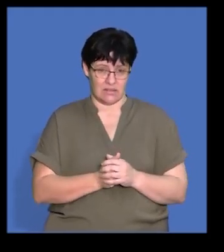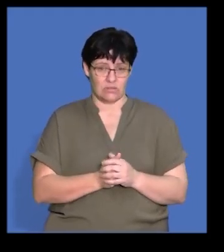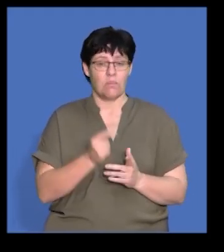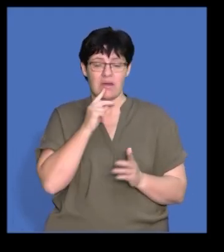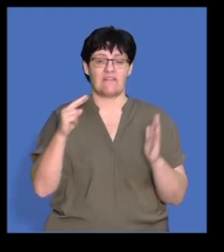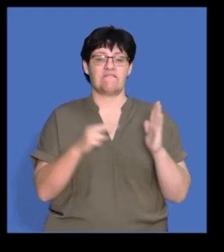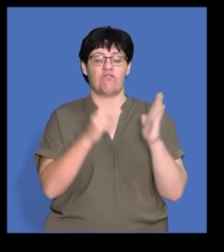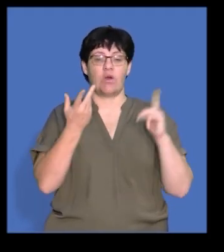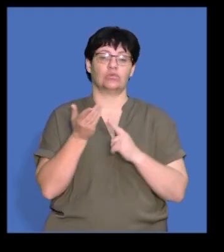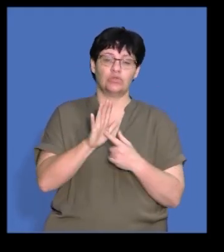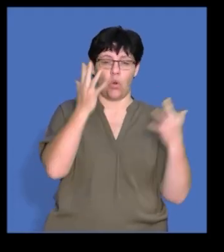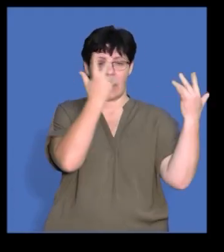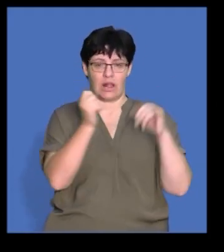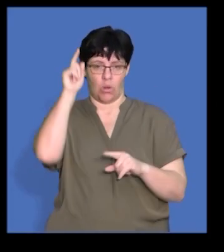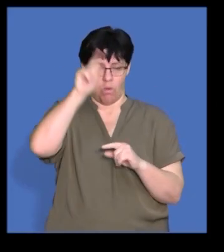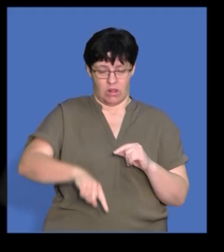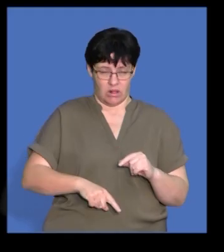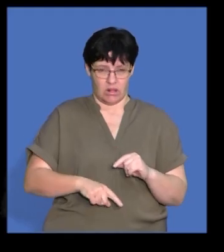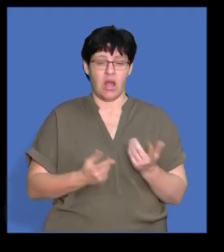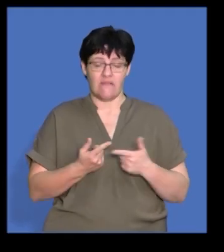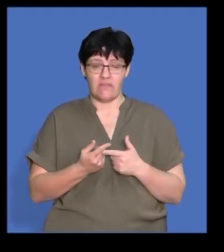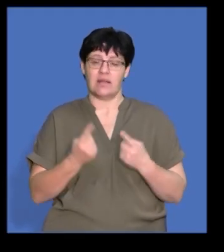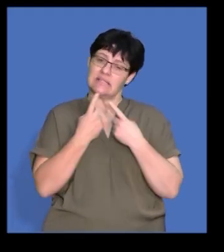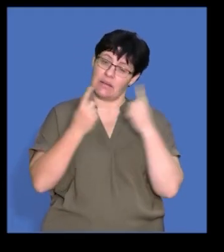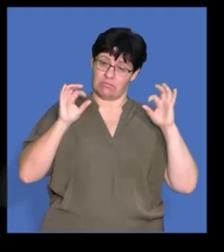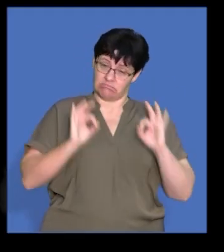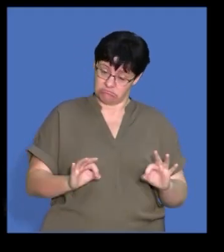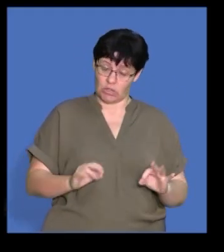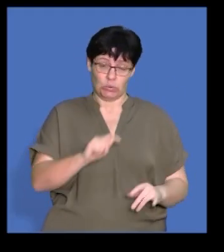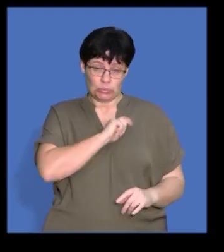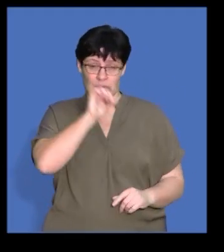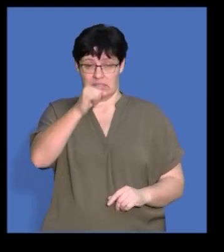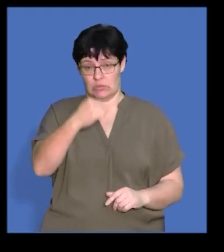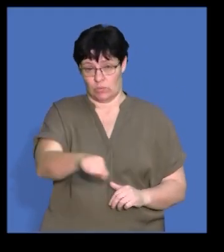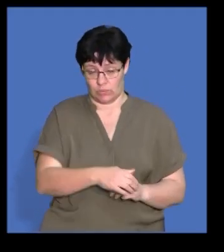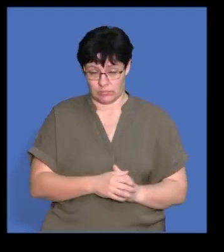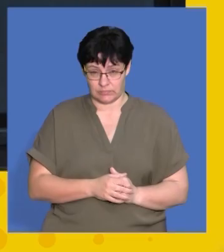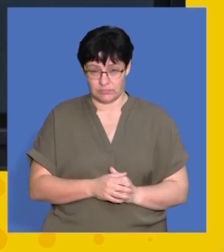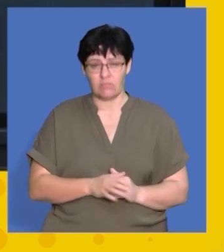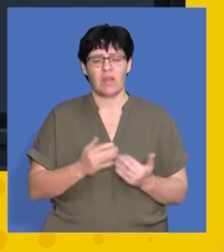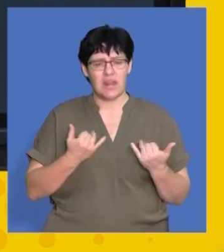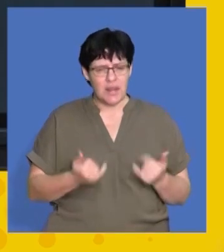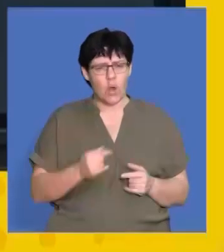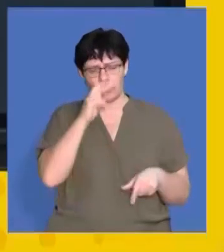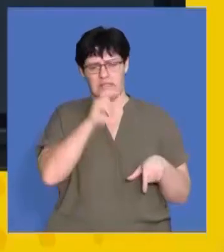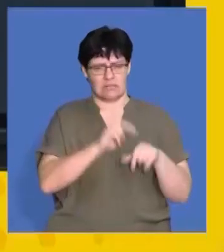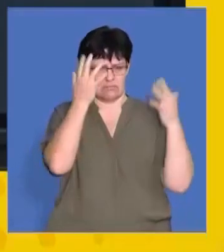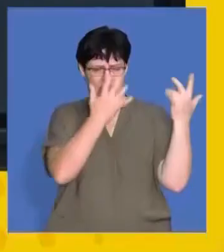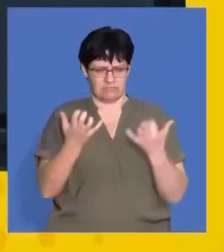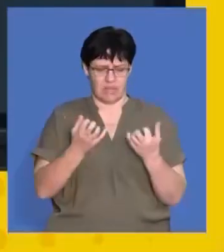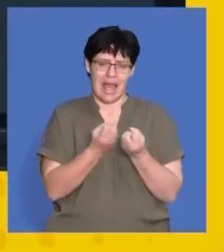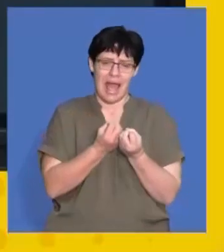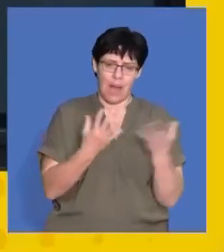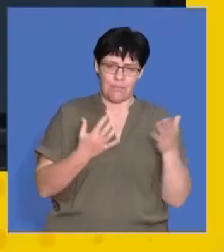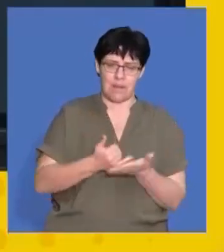verify, showing all calculations, whether her statement is valid or not. So now we need to try and work out how